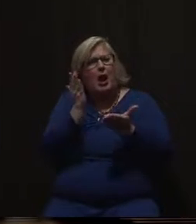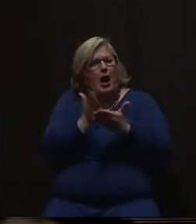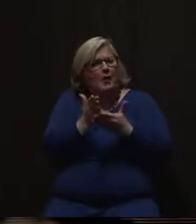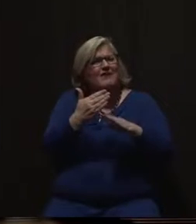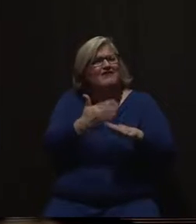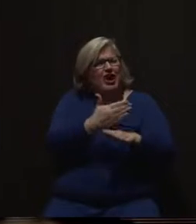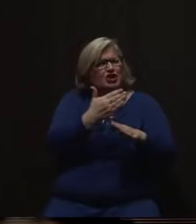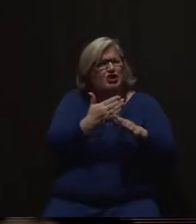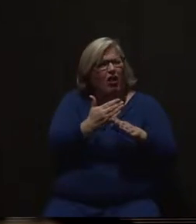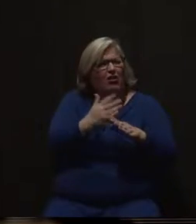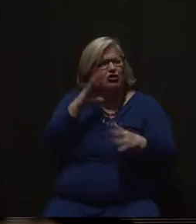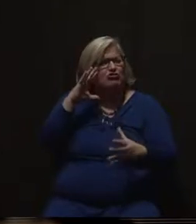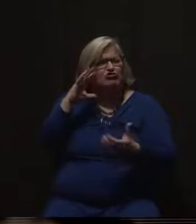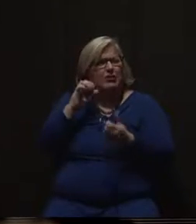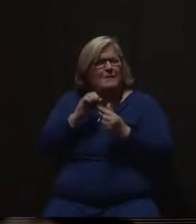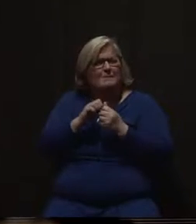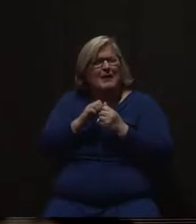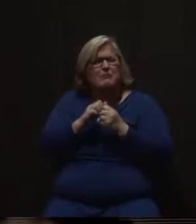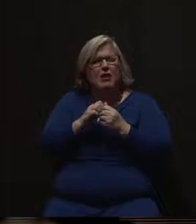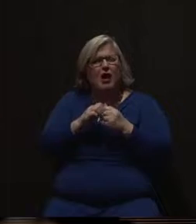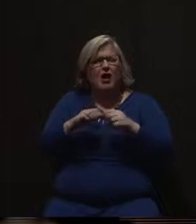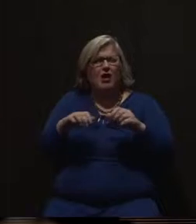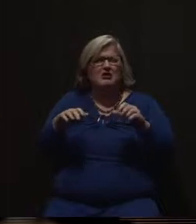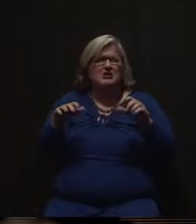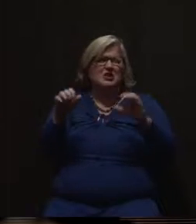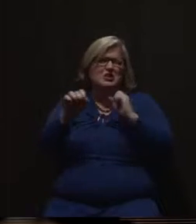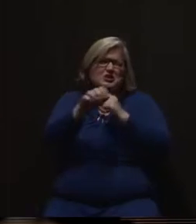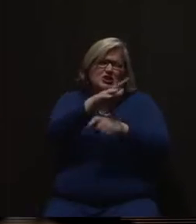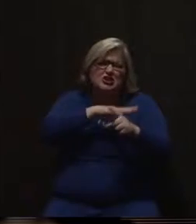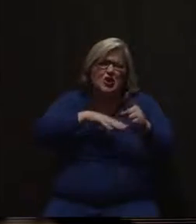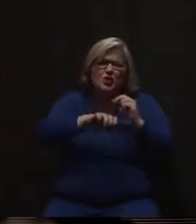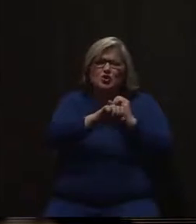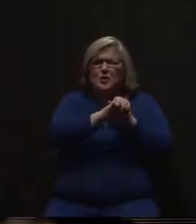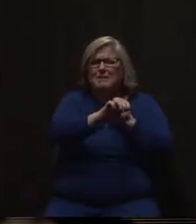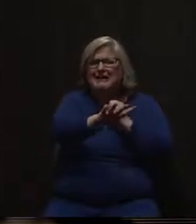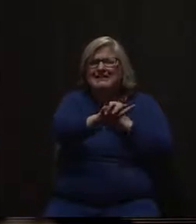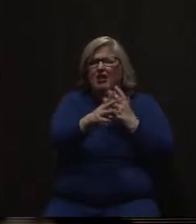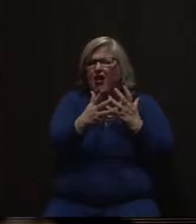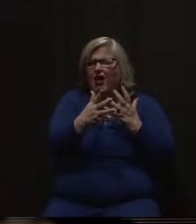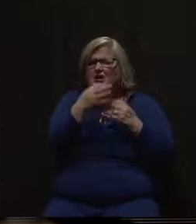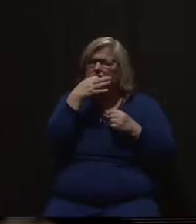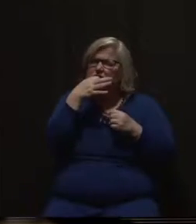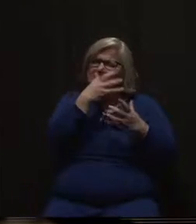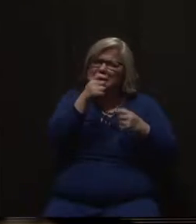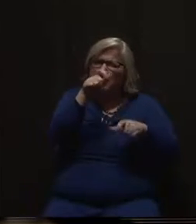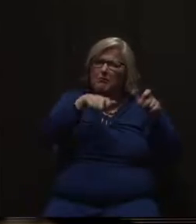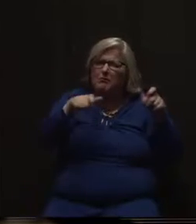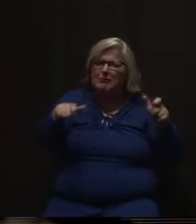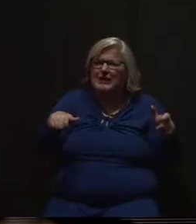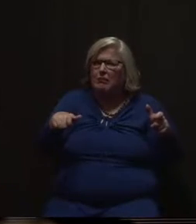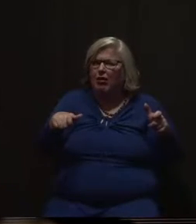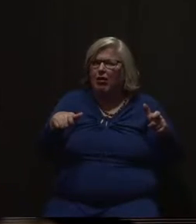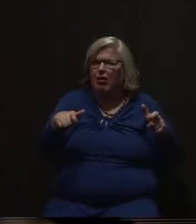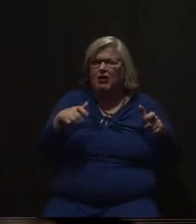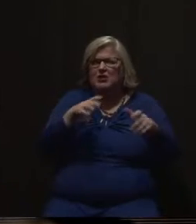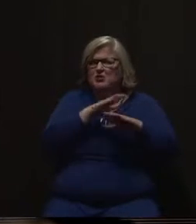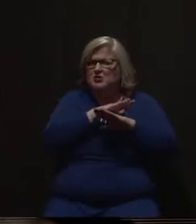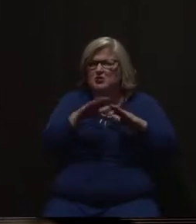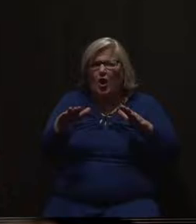the world. So in Germany, it's less than 2% of all people are on Twitter. So whatever Elon Musk does, it doesn't affect us as much as we